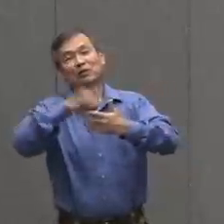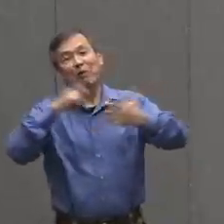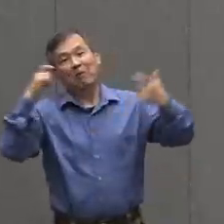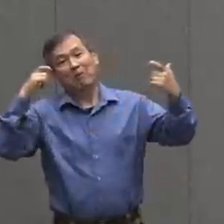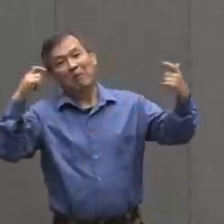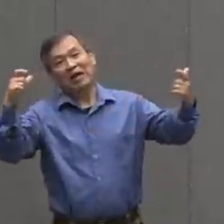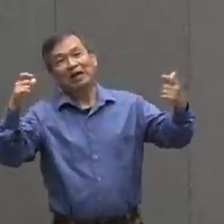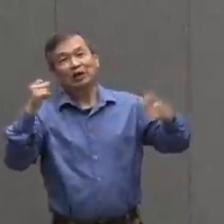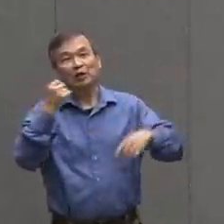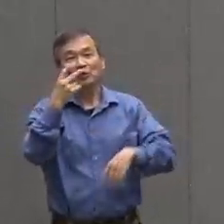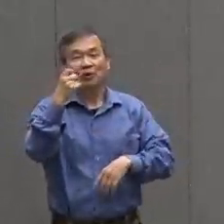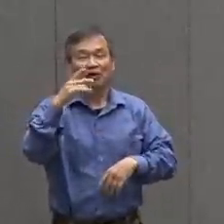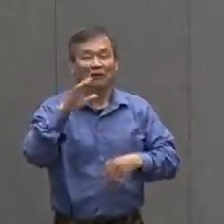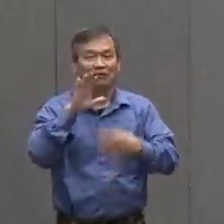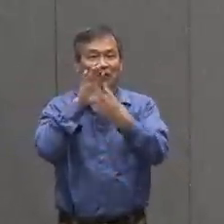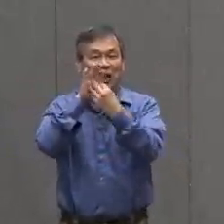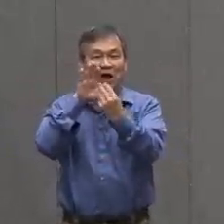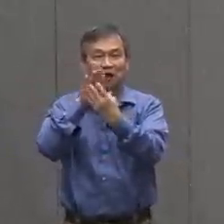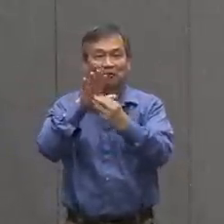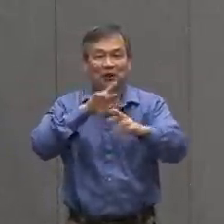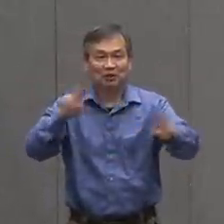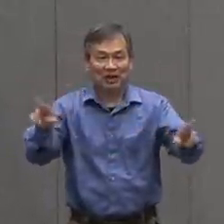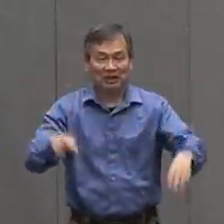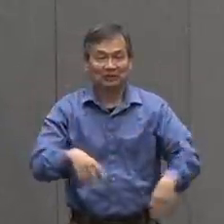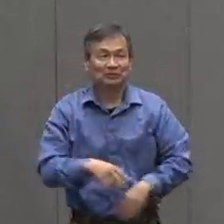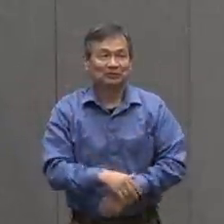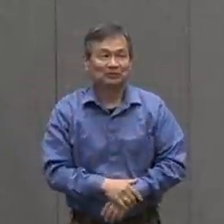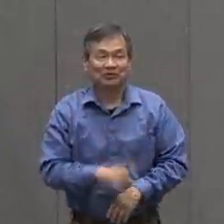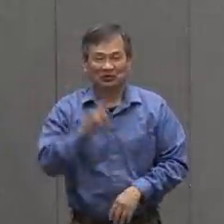the air. Ready? I'll do it first.